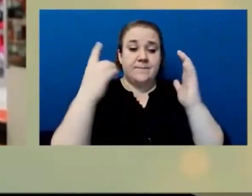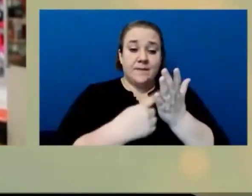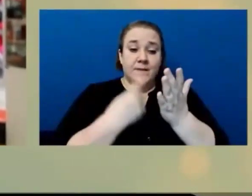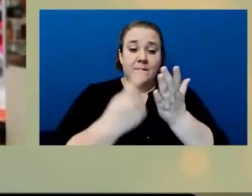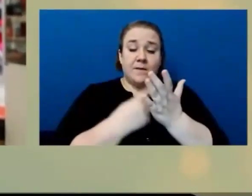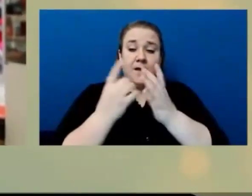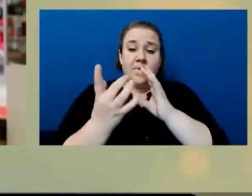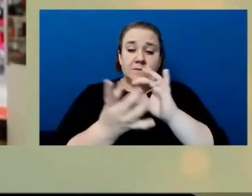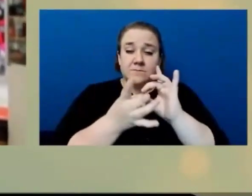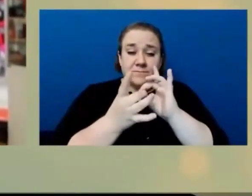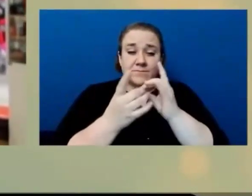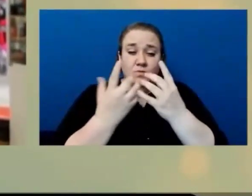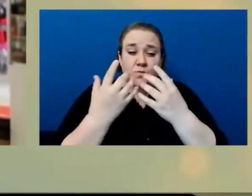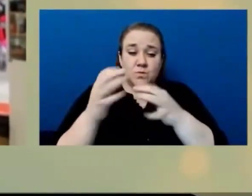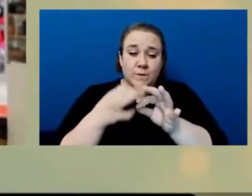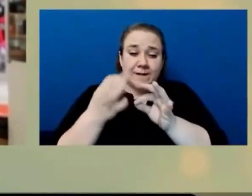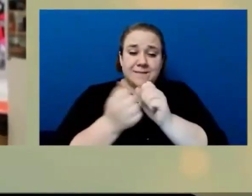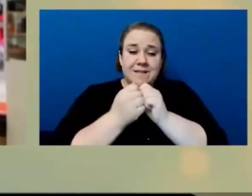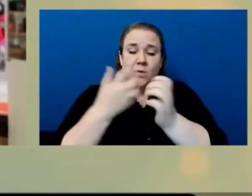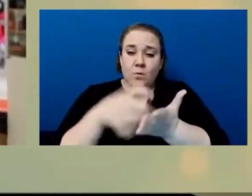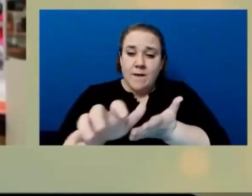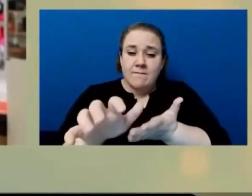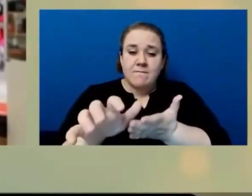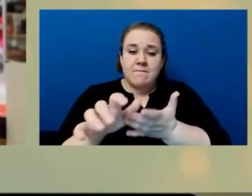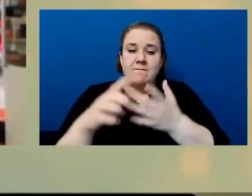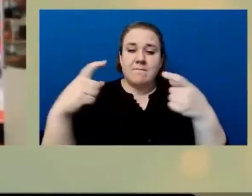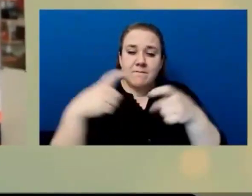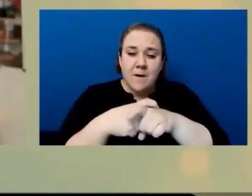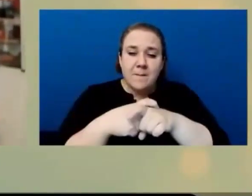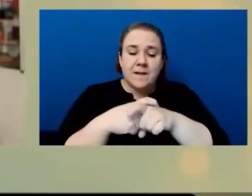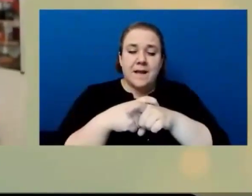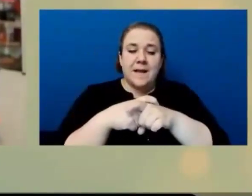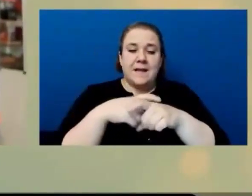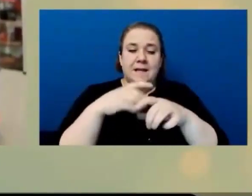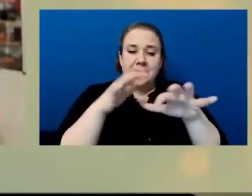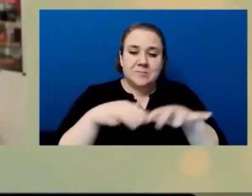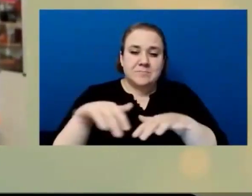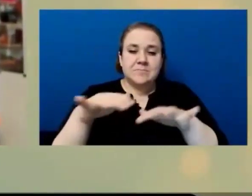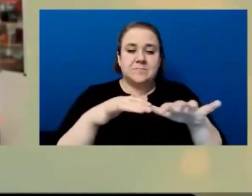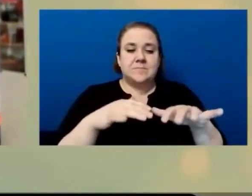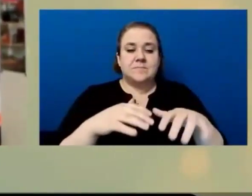Sometimes weaving together roughly in complicated patterns.